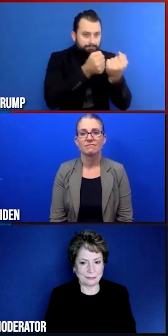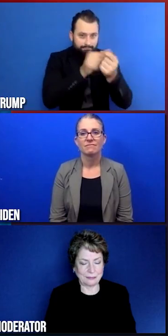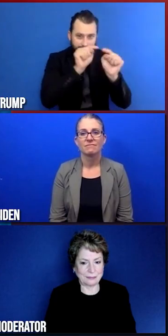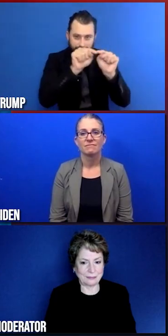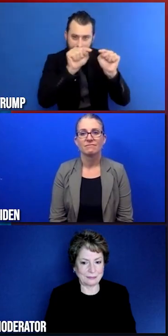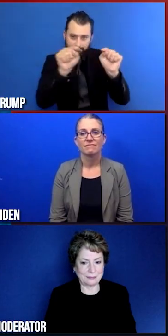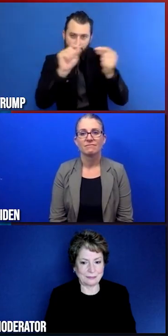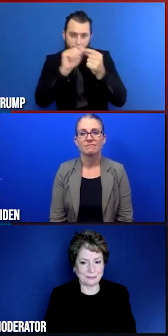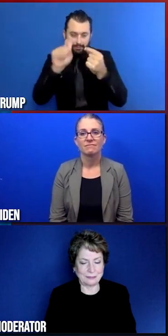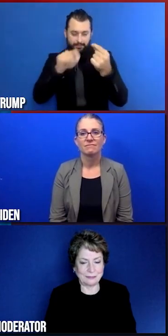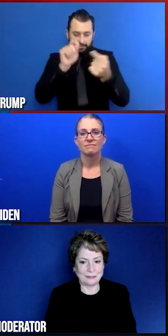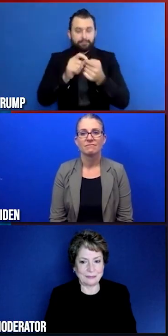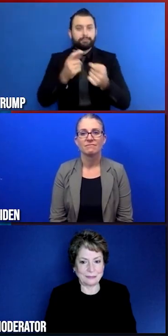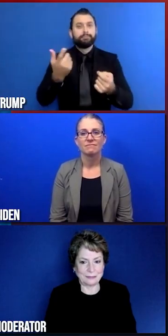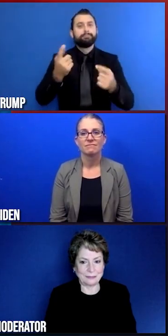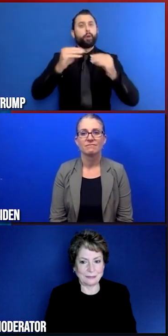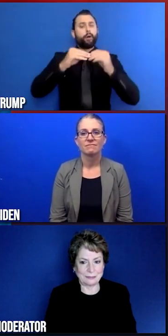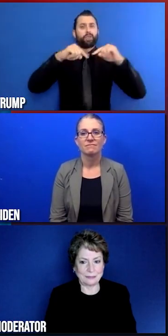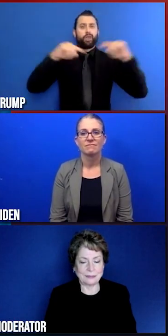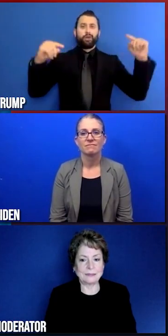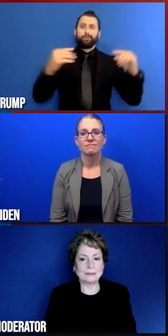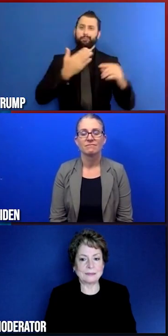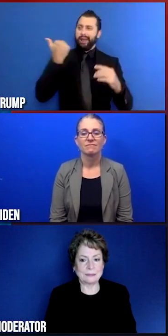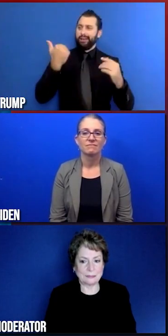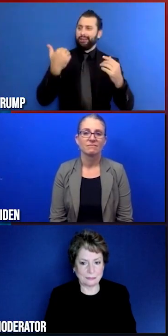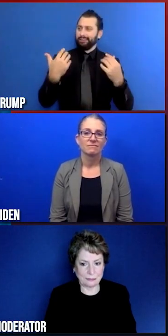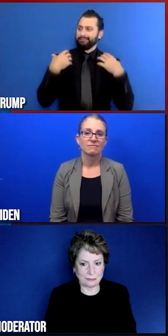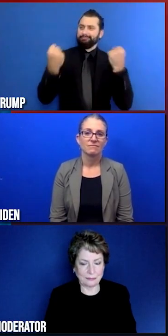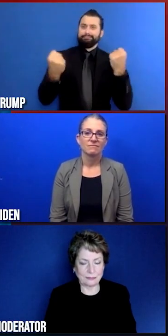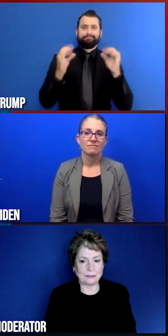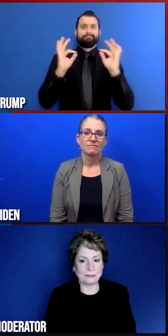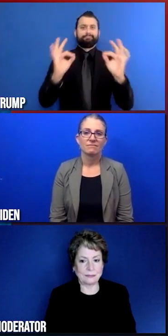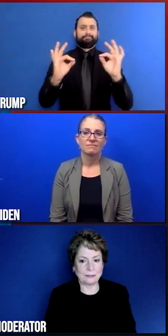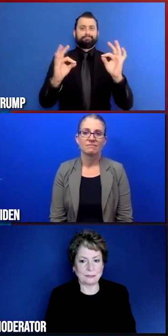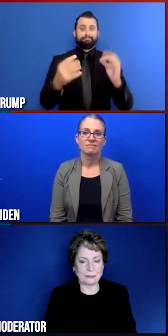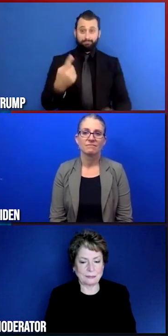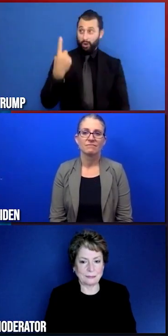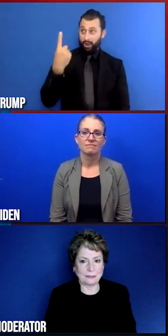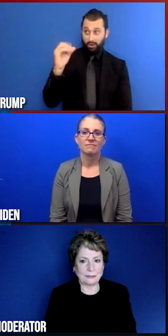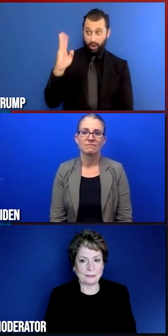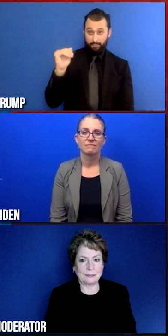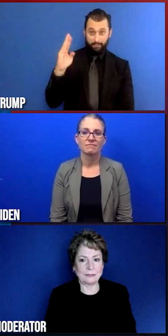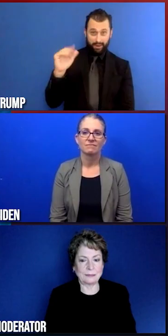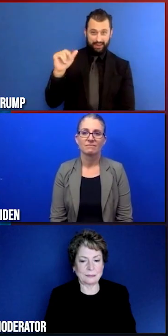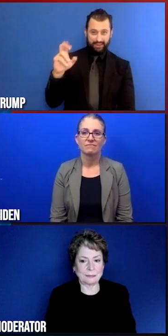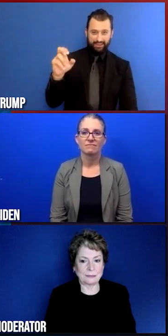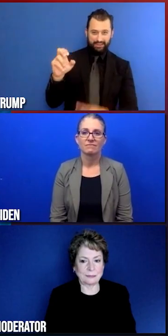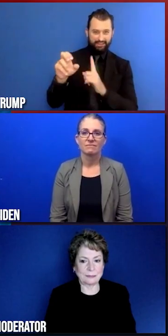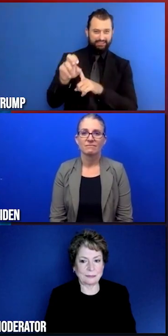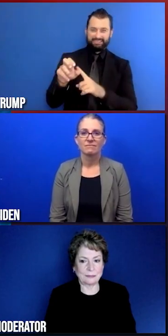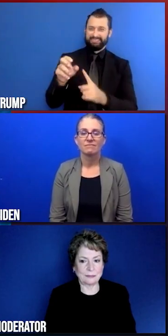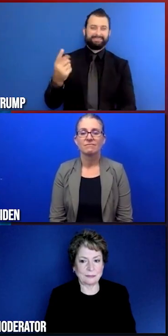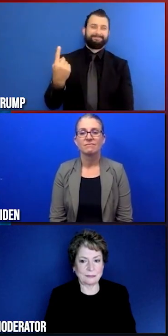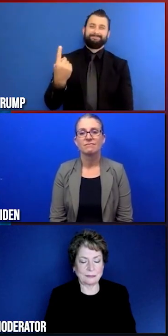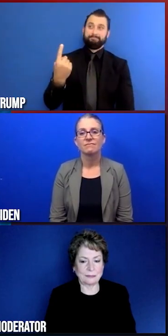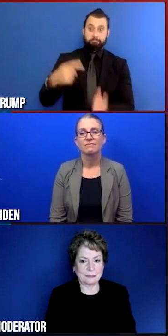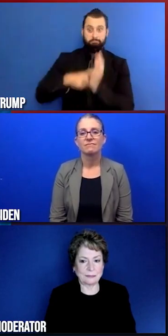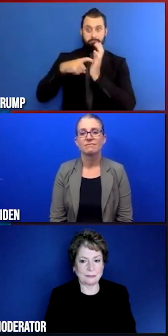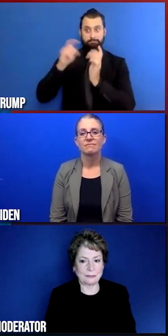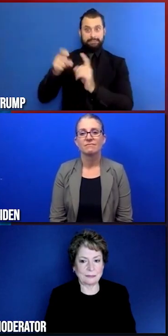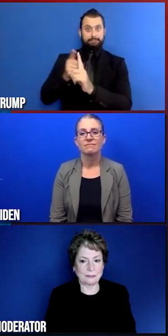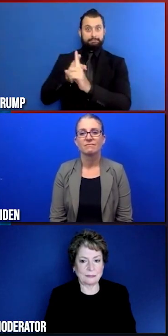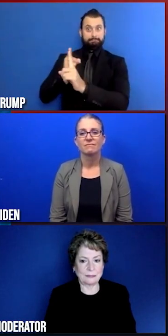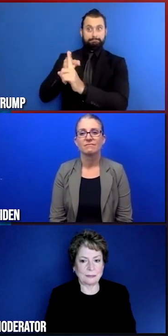Obamacare, because without the individual mandate, it's much different. Pre-existing conditions will always stay. What I would like to do is a